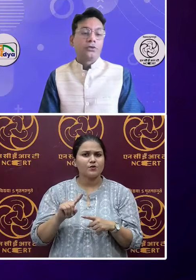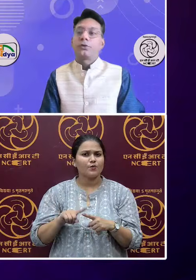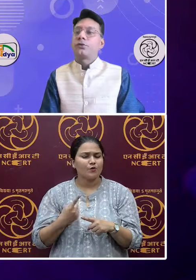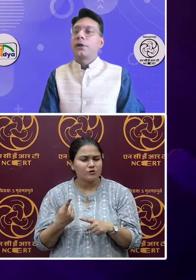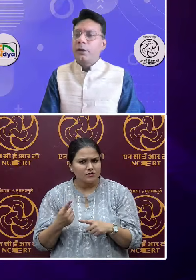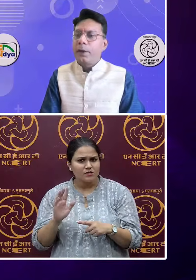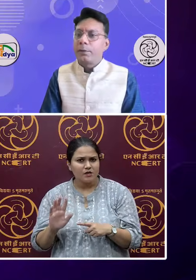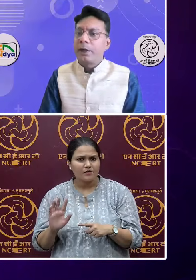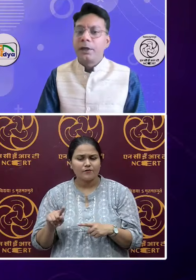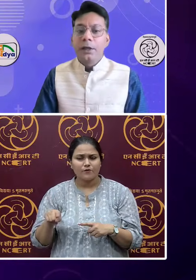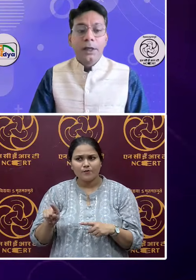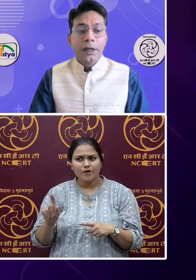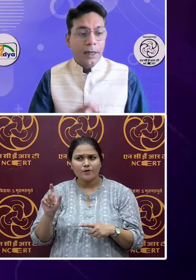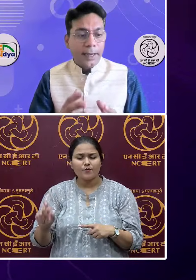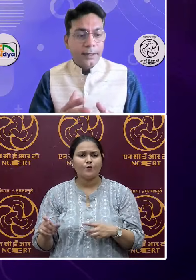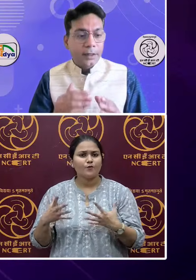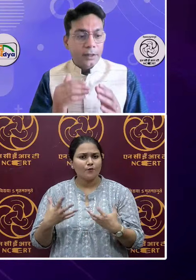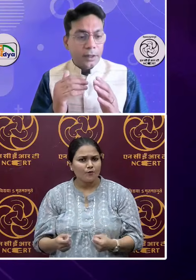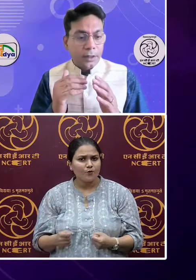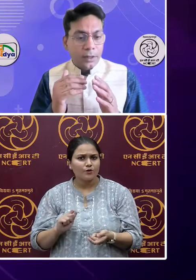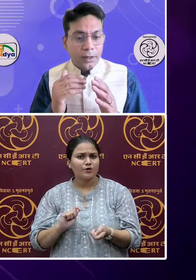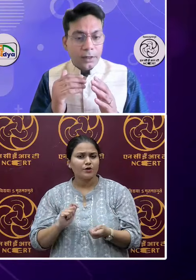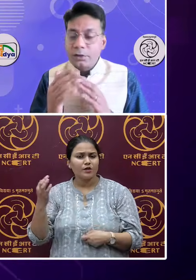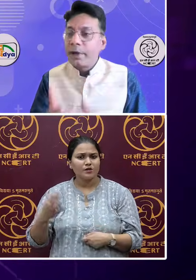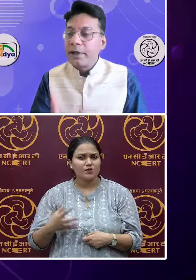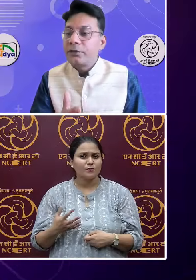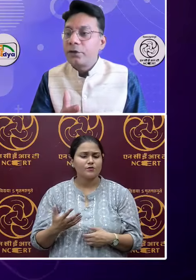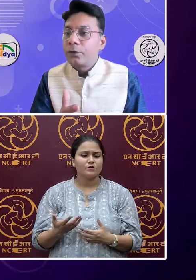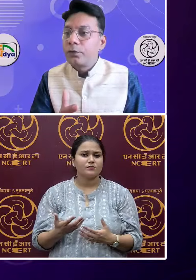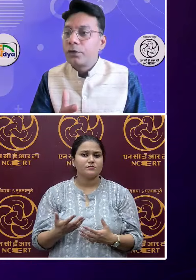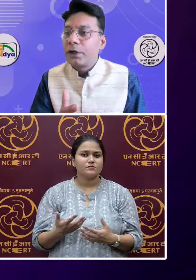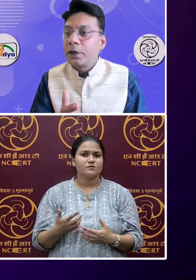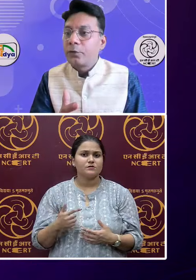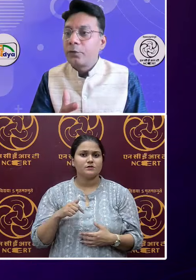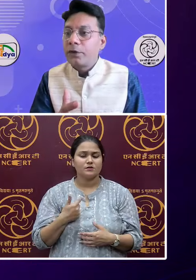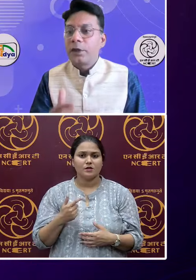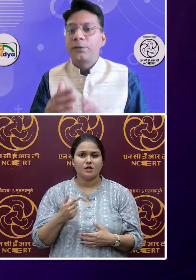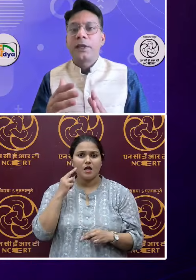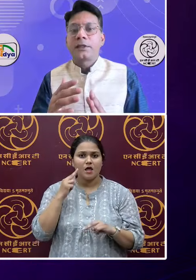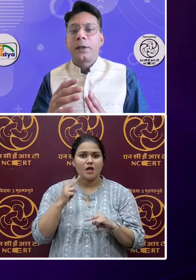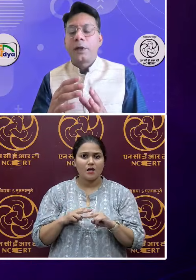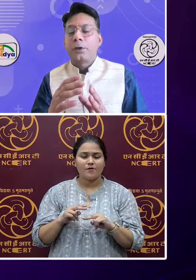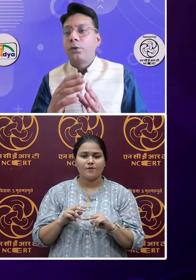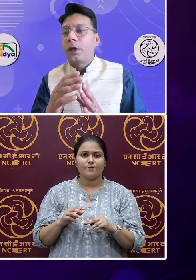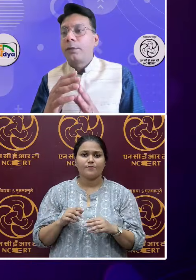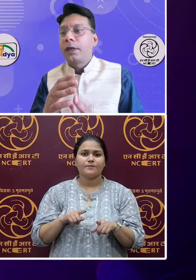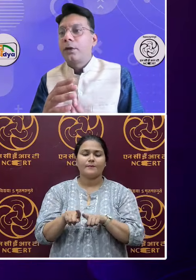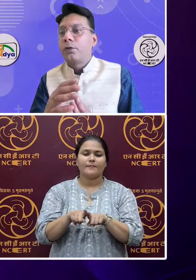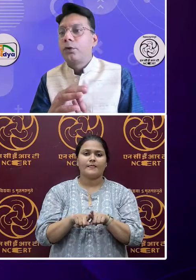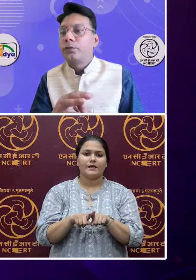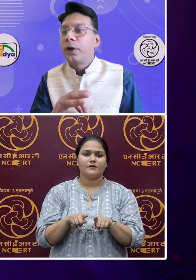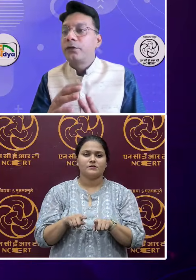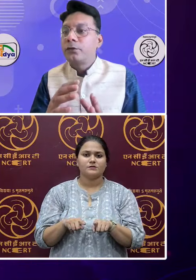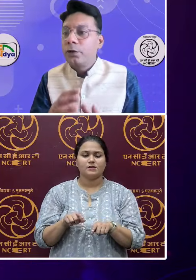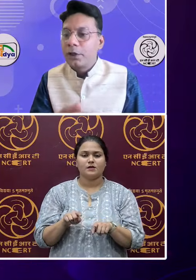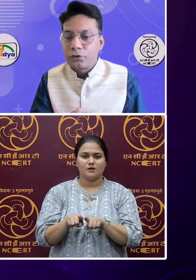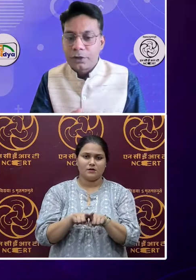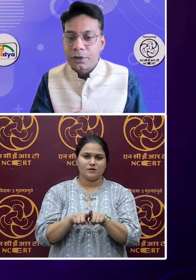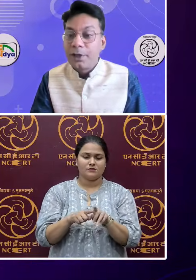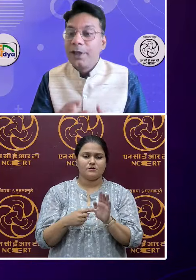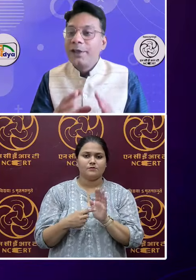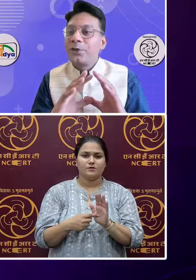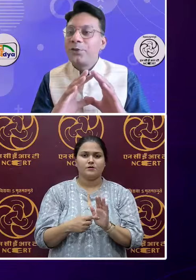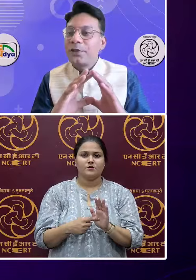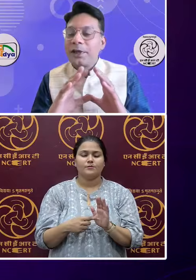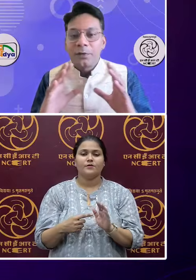particular institutional requirement. Like customization of user interface. Say for example, you are making course for school